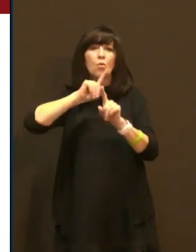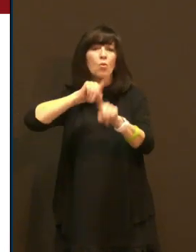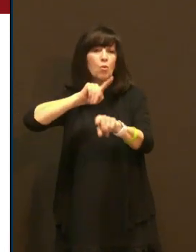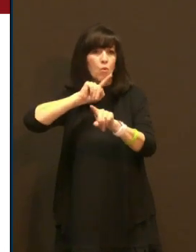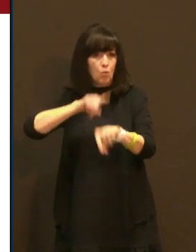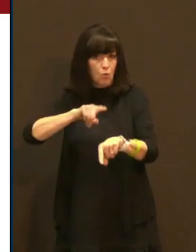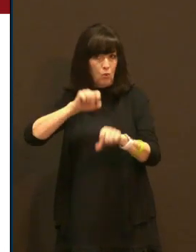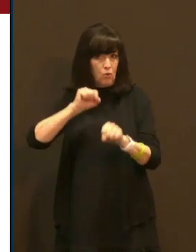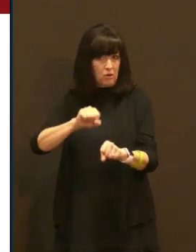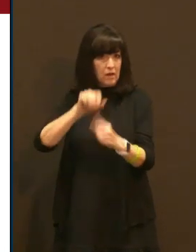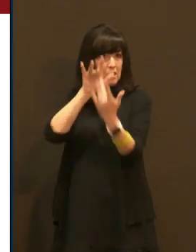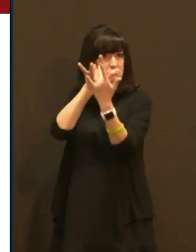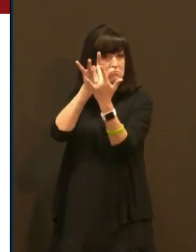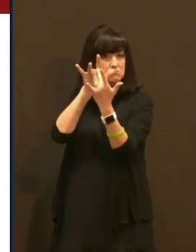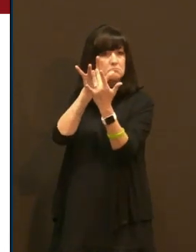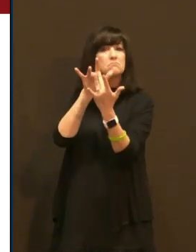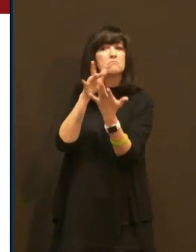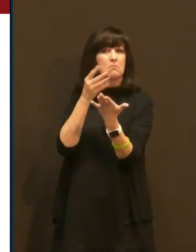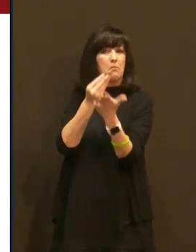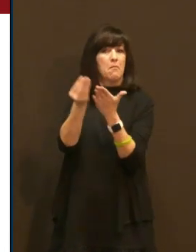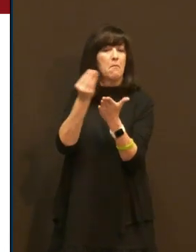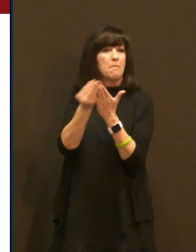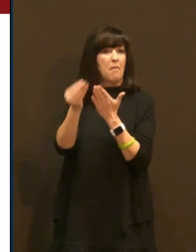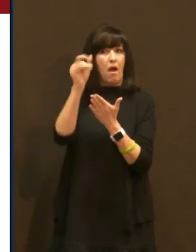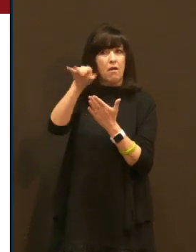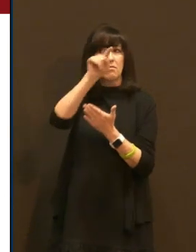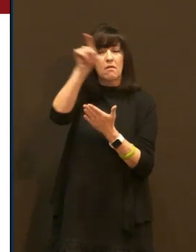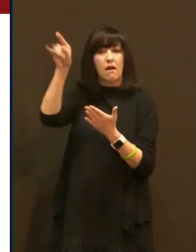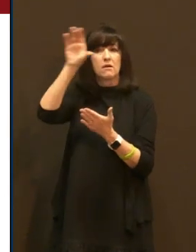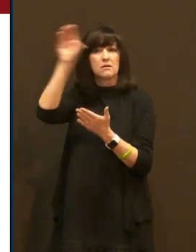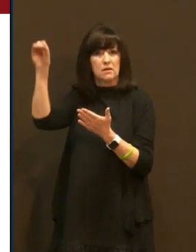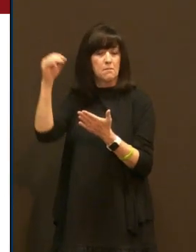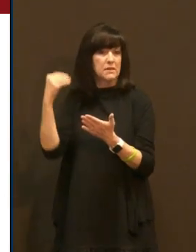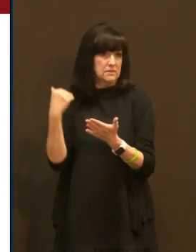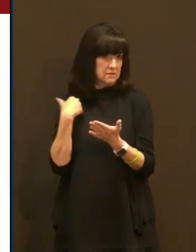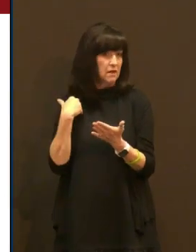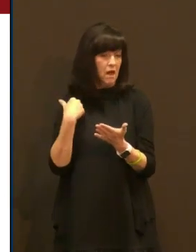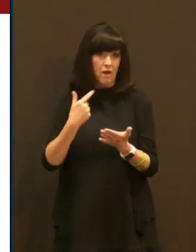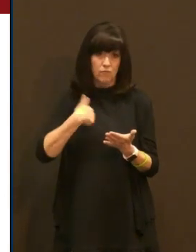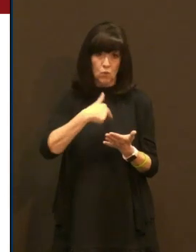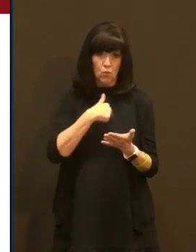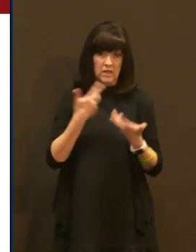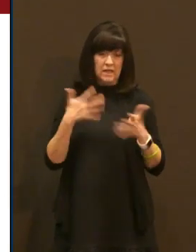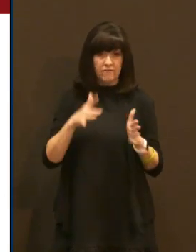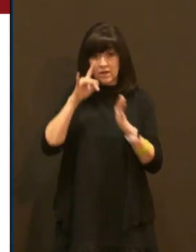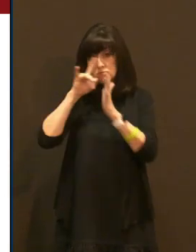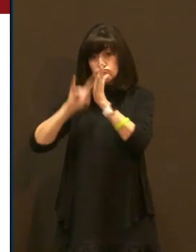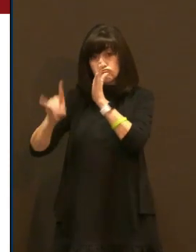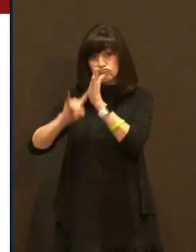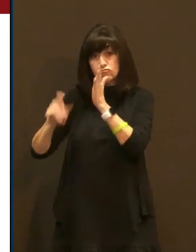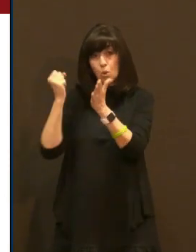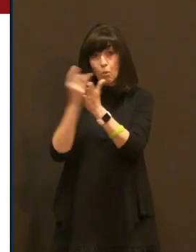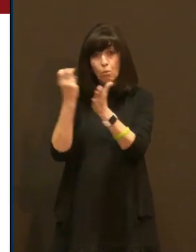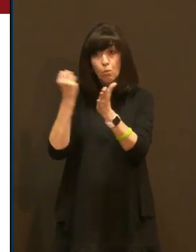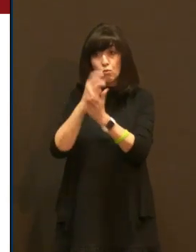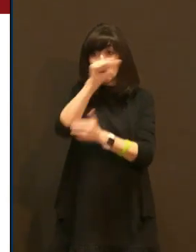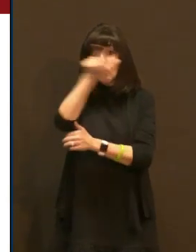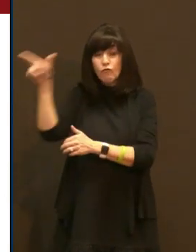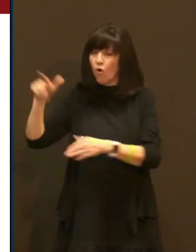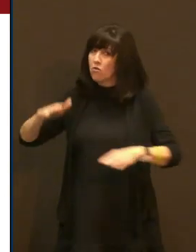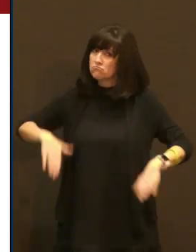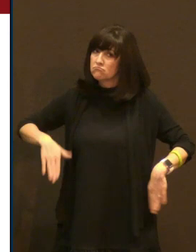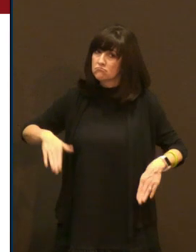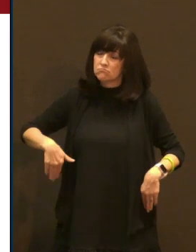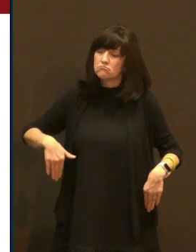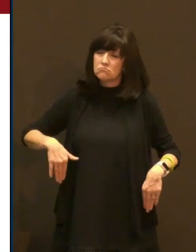direct access to people that the state has collected from. We haven't vetted everybody, but there are people in there that we have used before. We also could